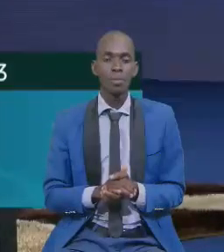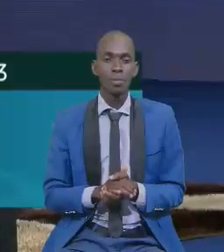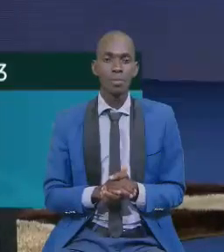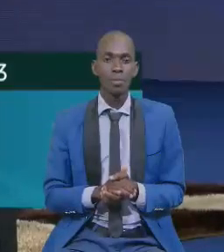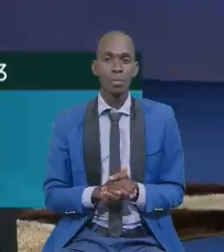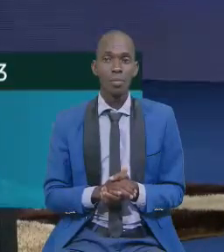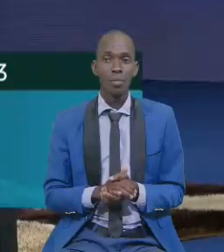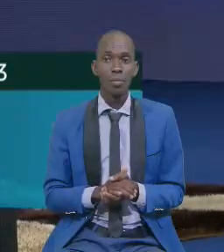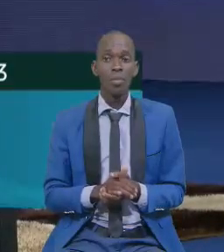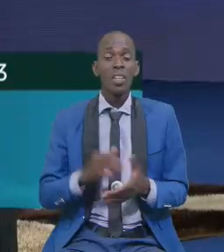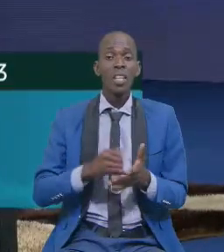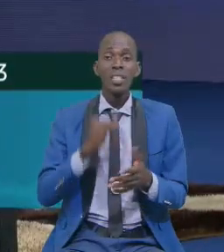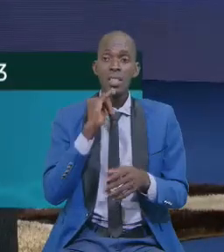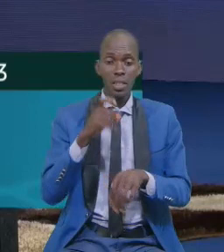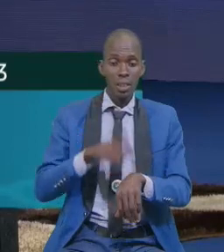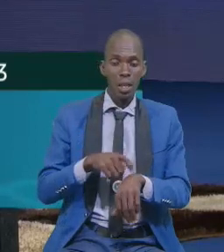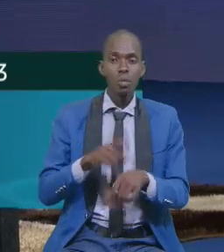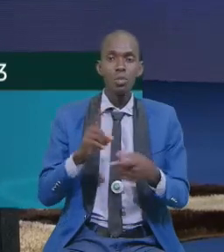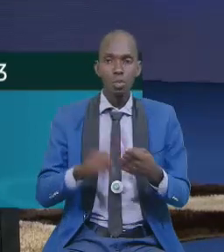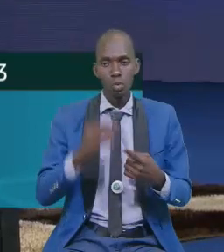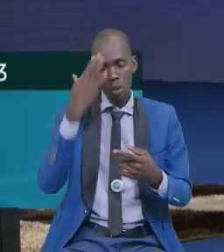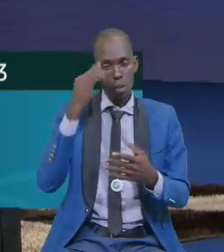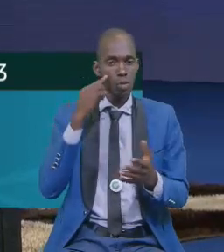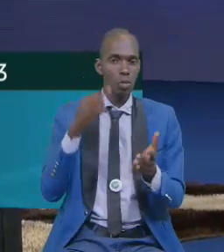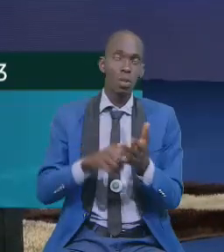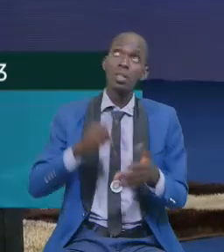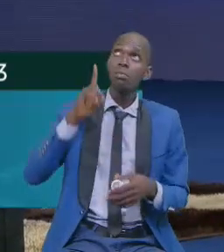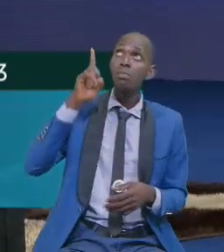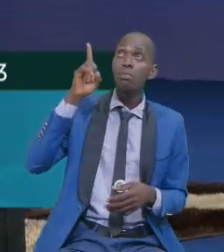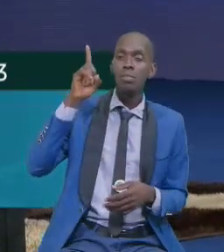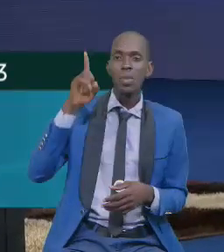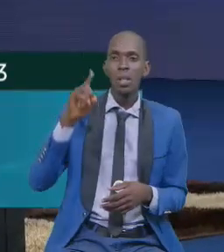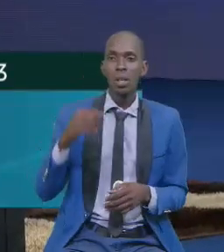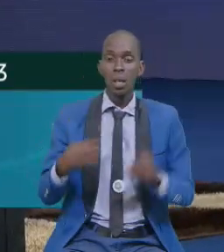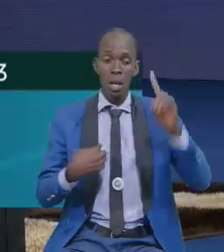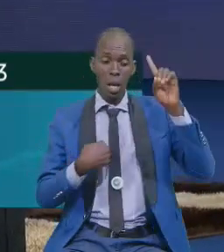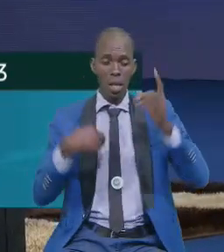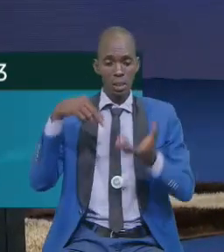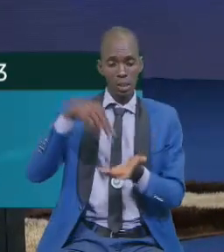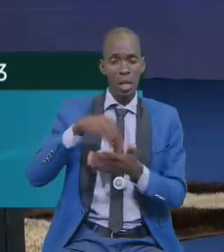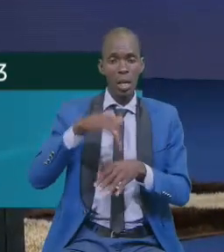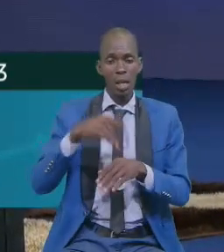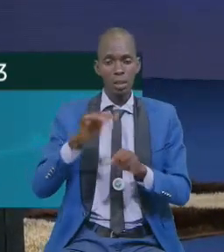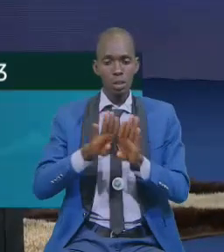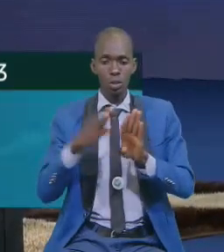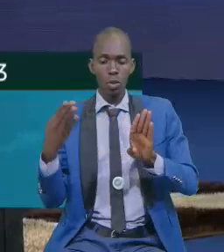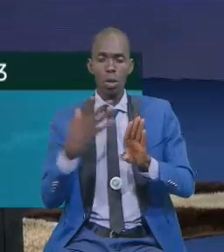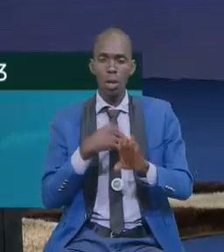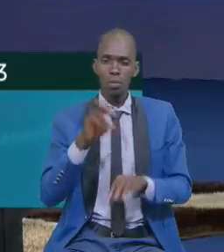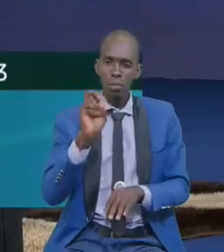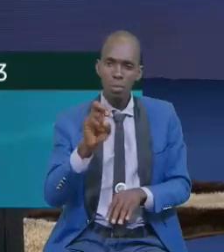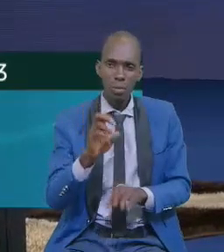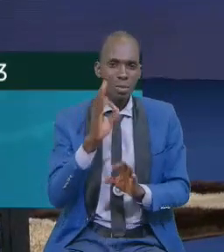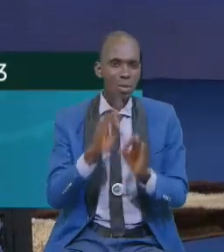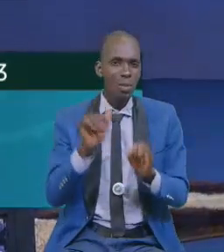It's the time to acknowledge him. I stand at the door and knock. If